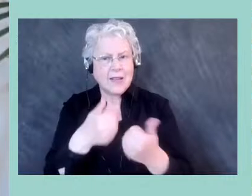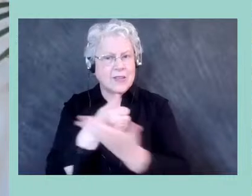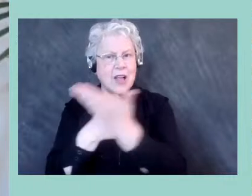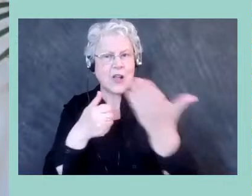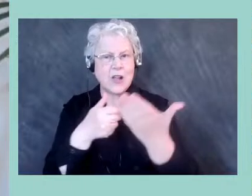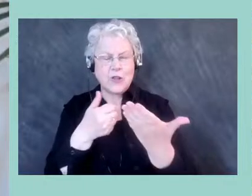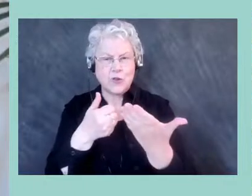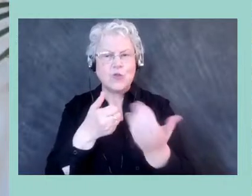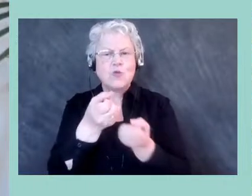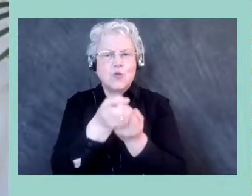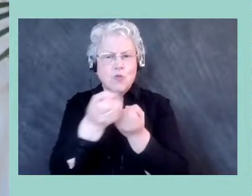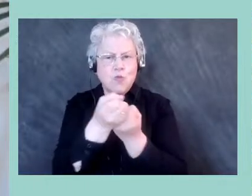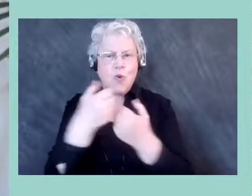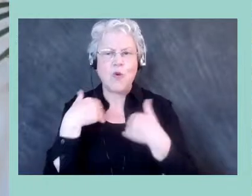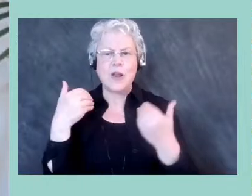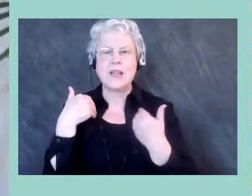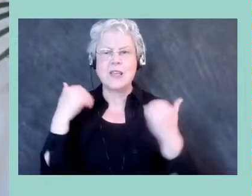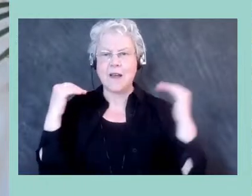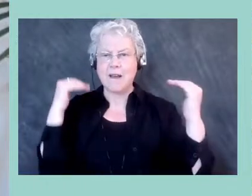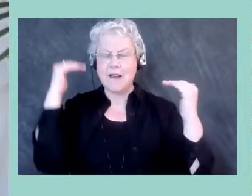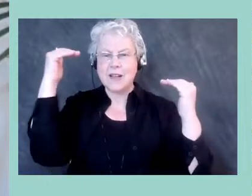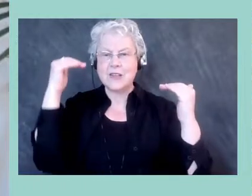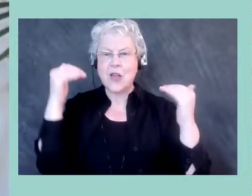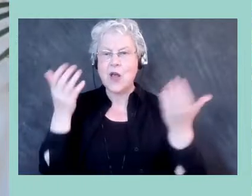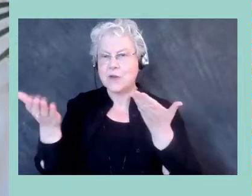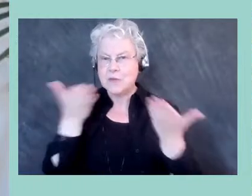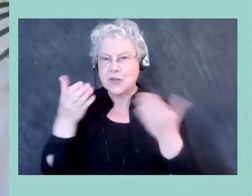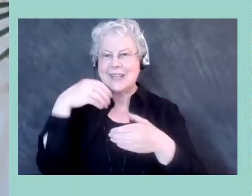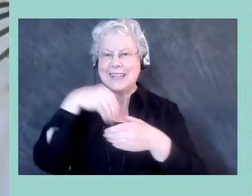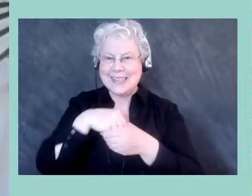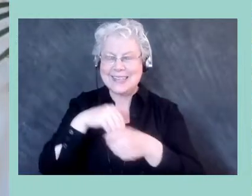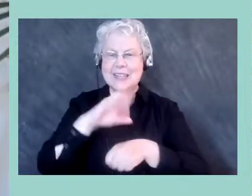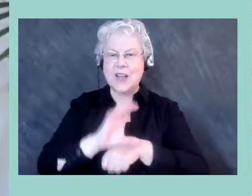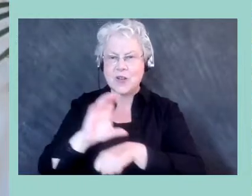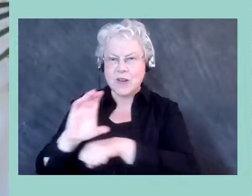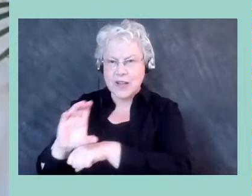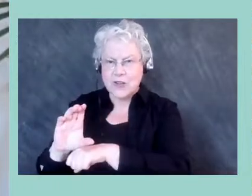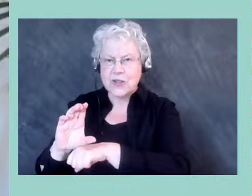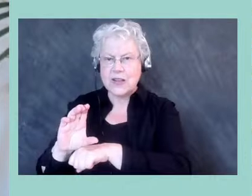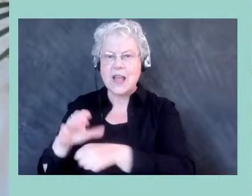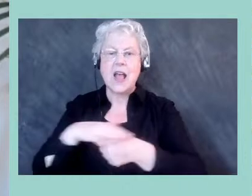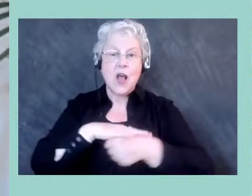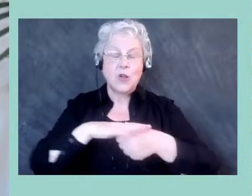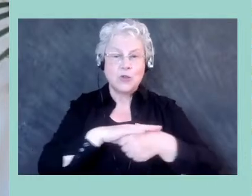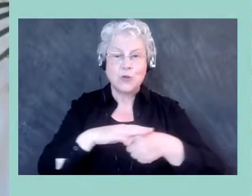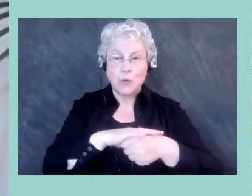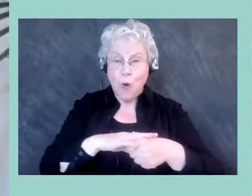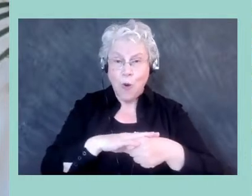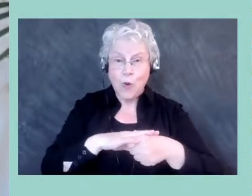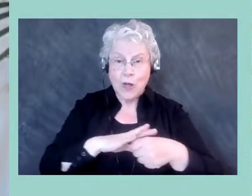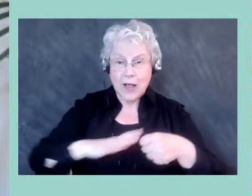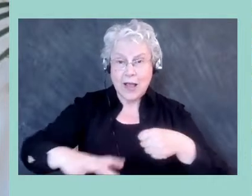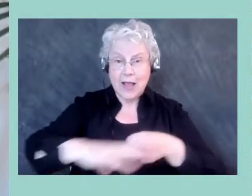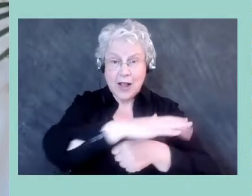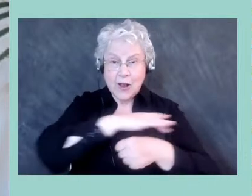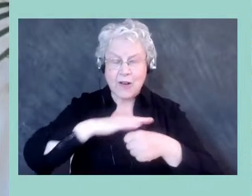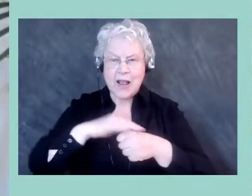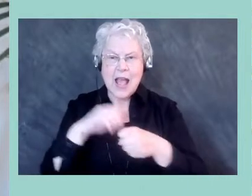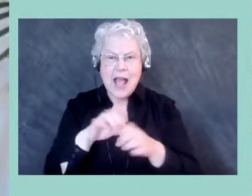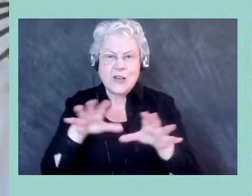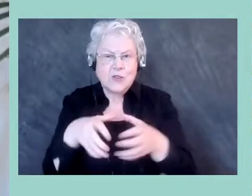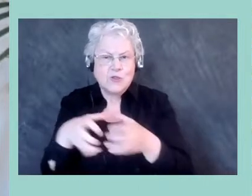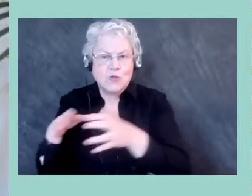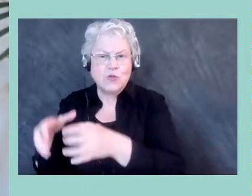and support young adult ministries within our congregations, at local campuses, and within your clusters and across